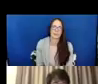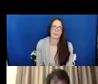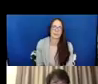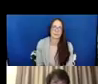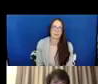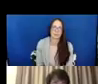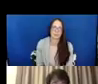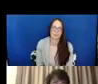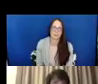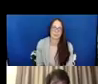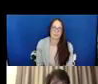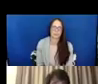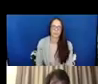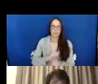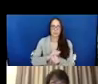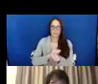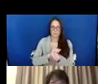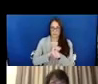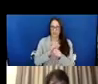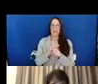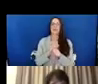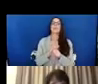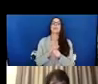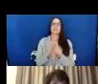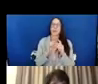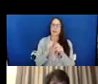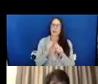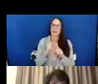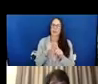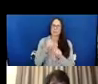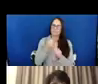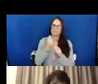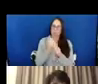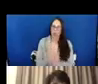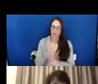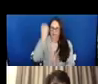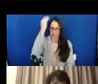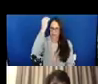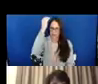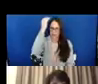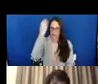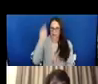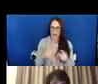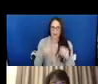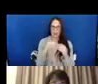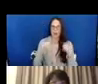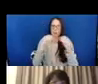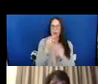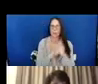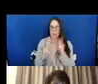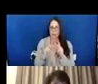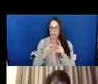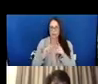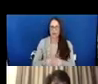The pandemic did prompt some rethinking of the U.S. welfare state as more people came to depend on it and thus